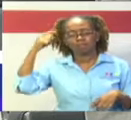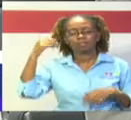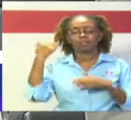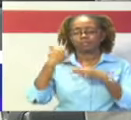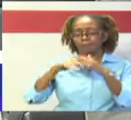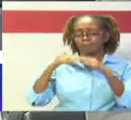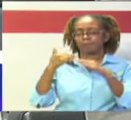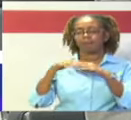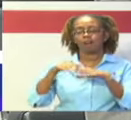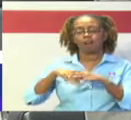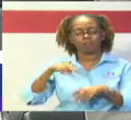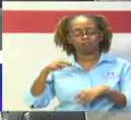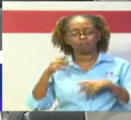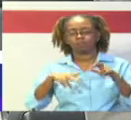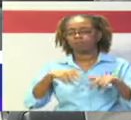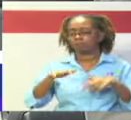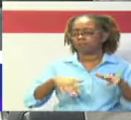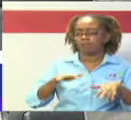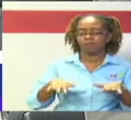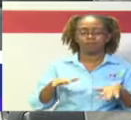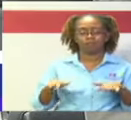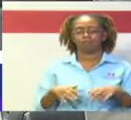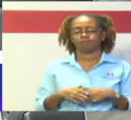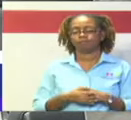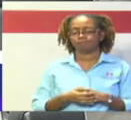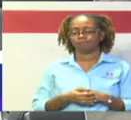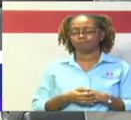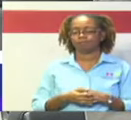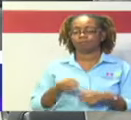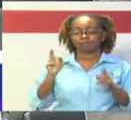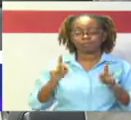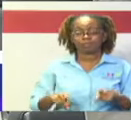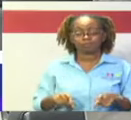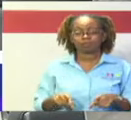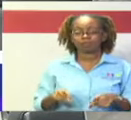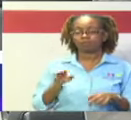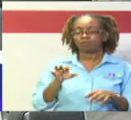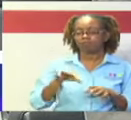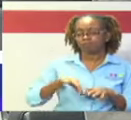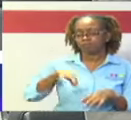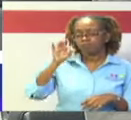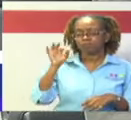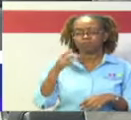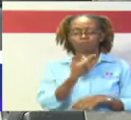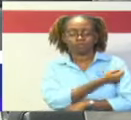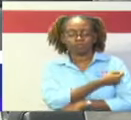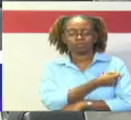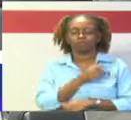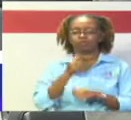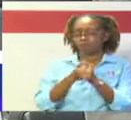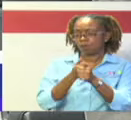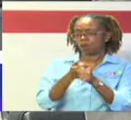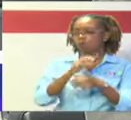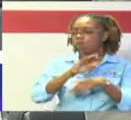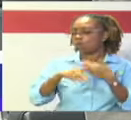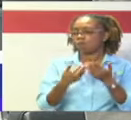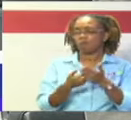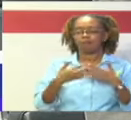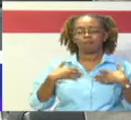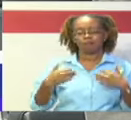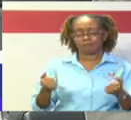so, each individual that takes the choice to vaccinate, each individual that follows all the public health guidelines, is